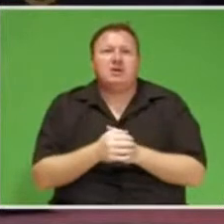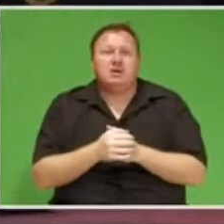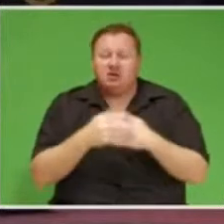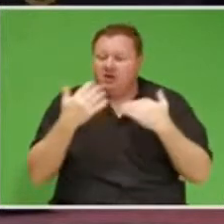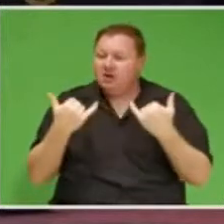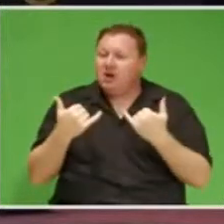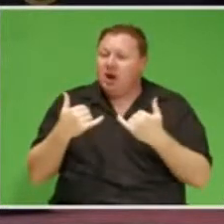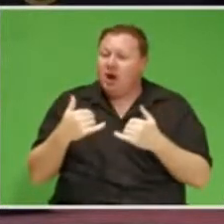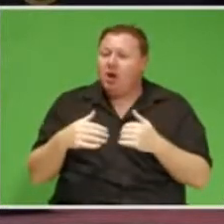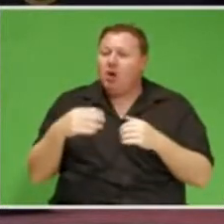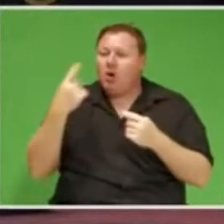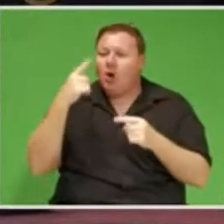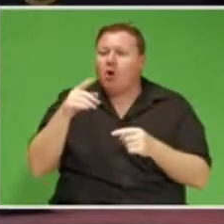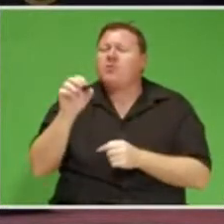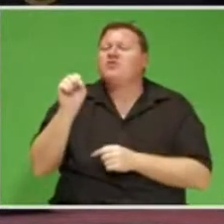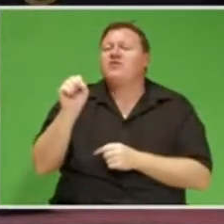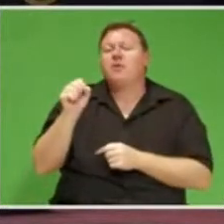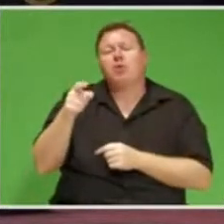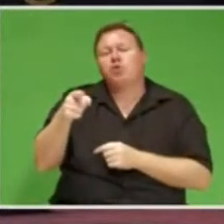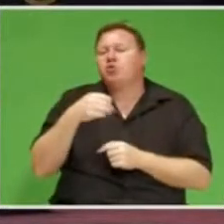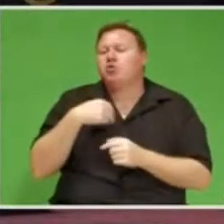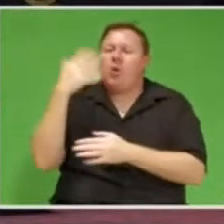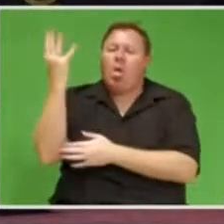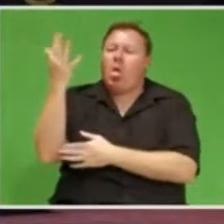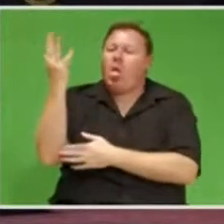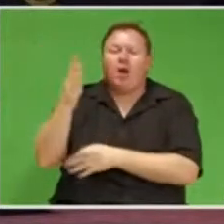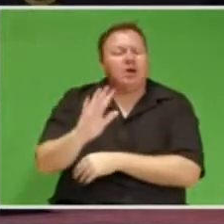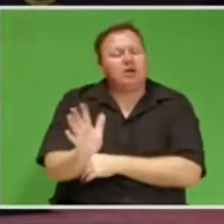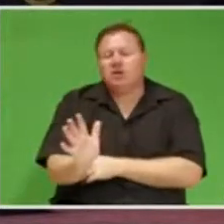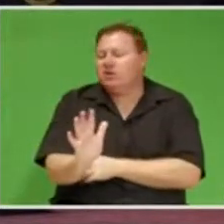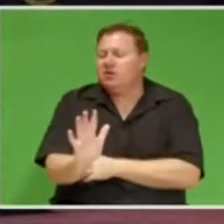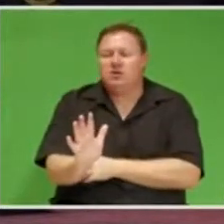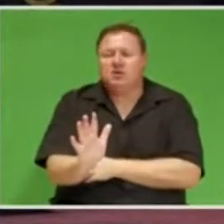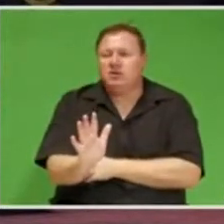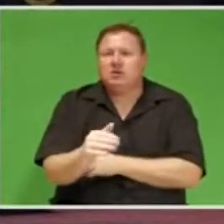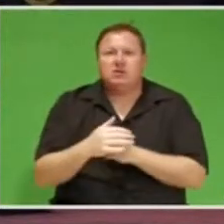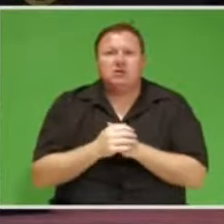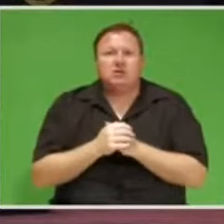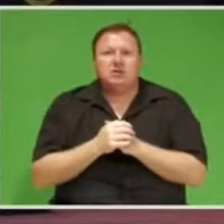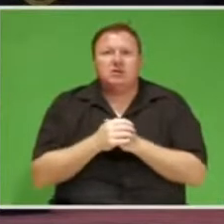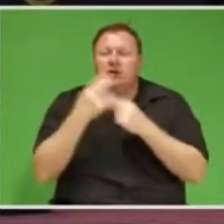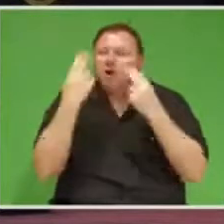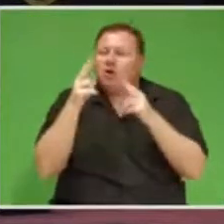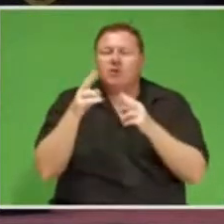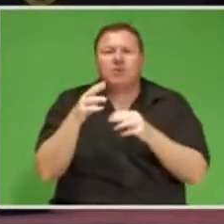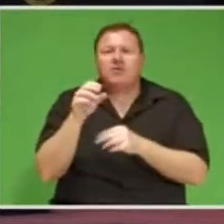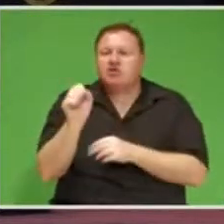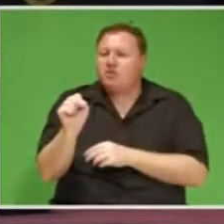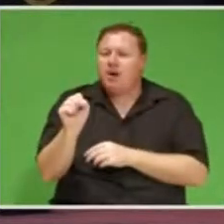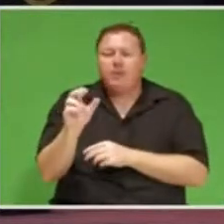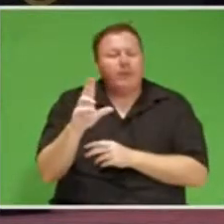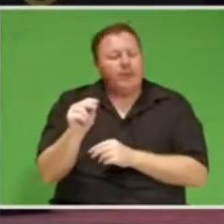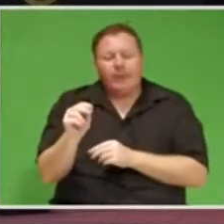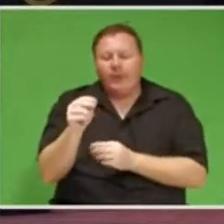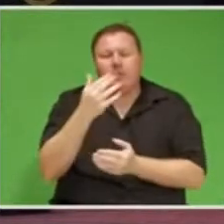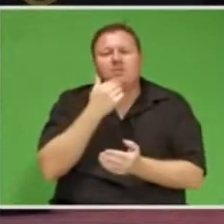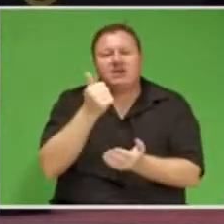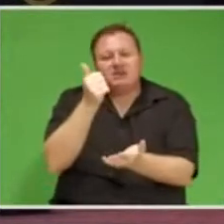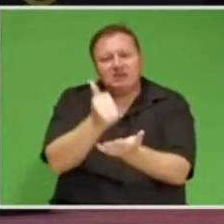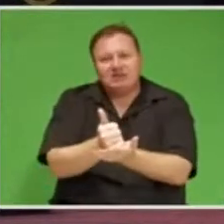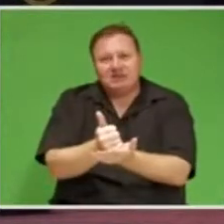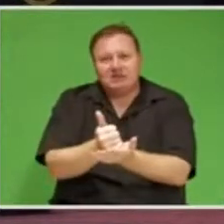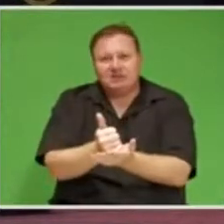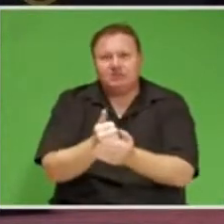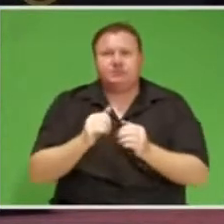a speech. This is a speech. Next week, no, Honorable Shivambu, please take your seat. Please take your seat.